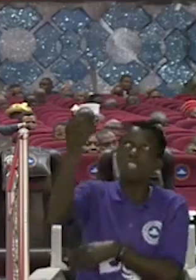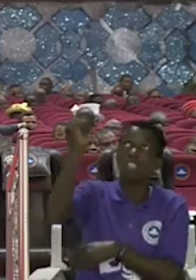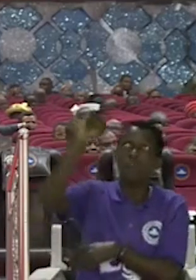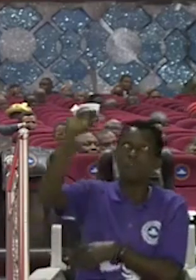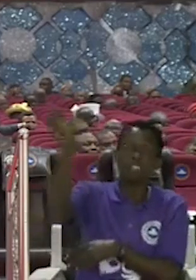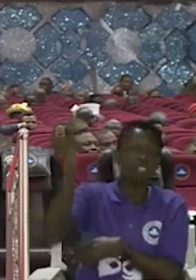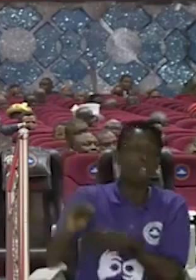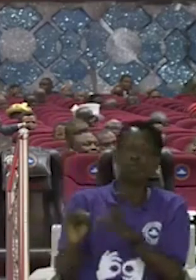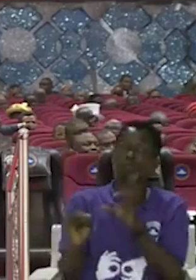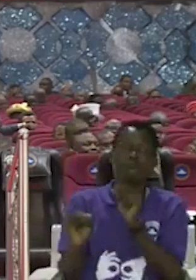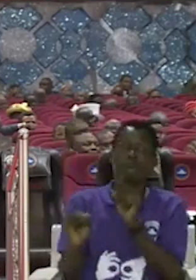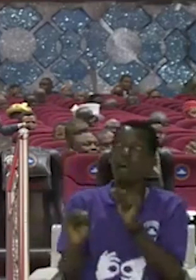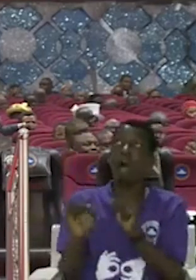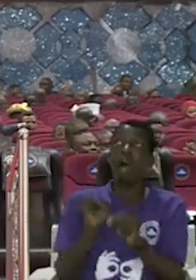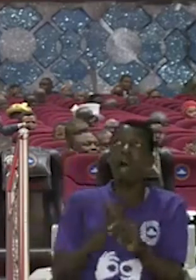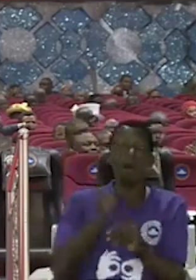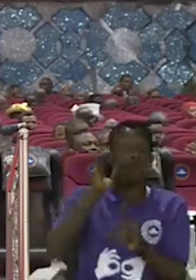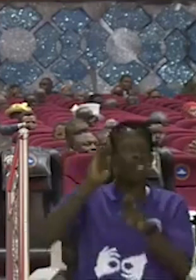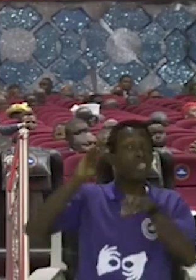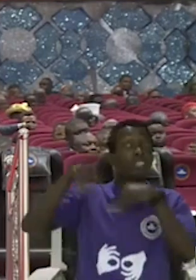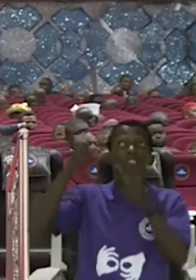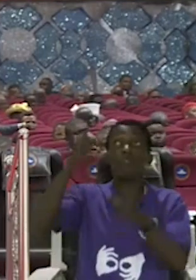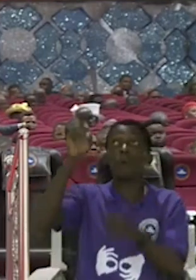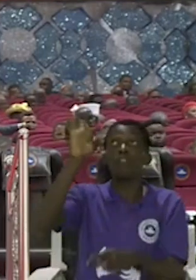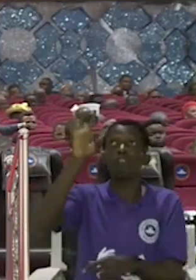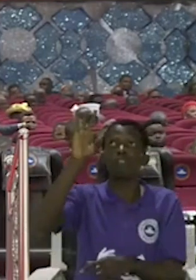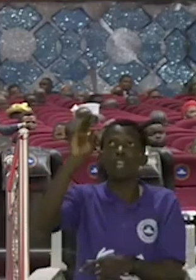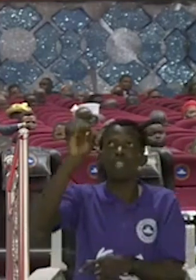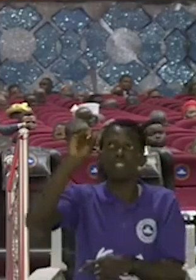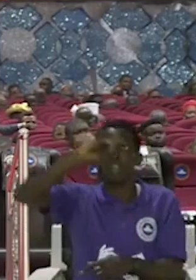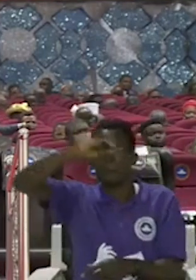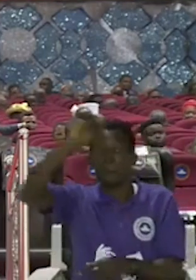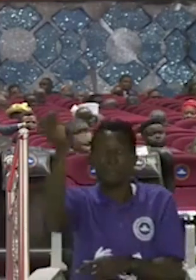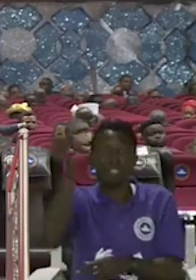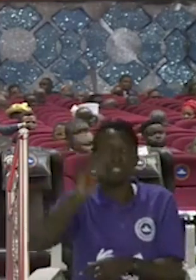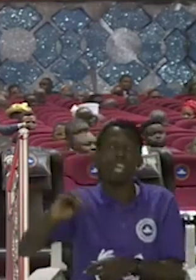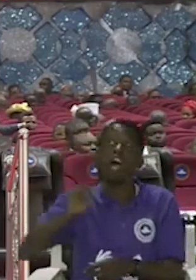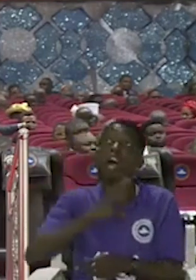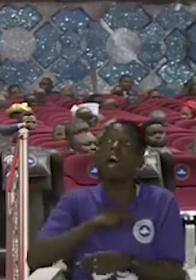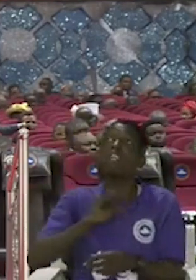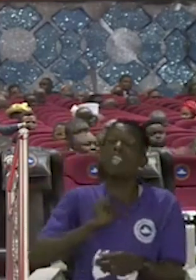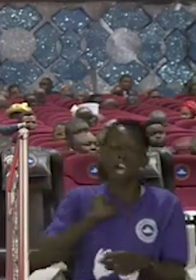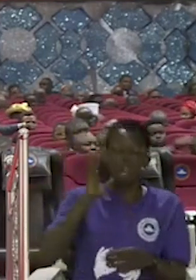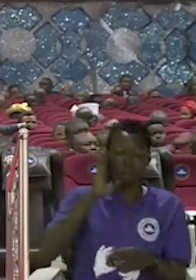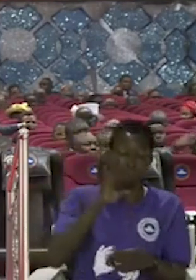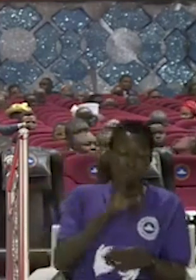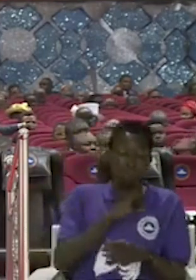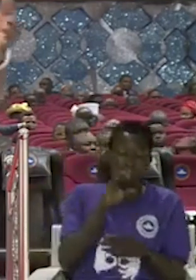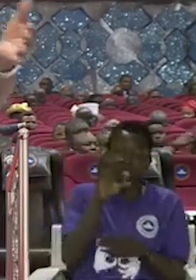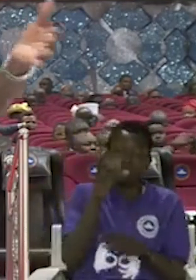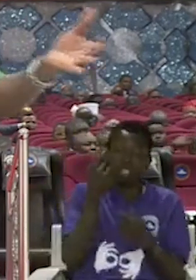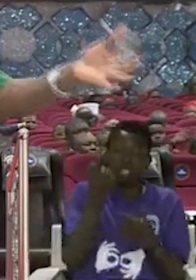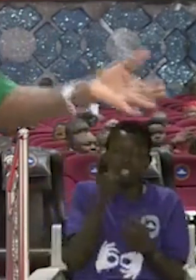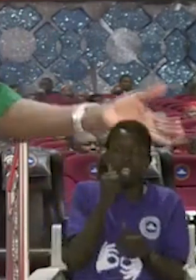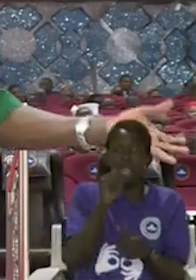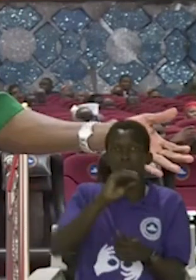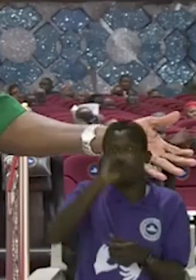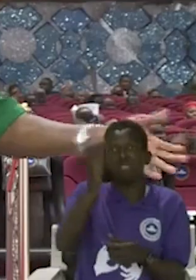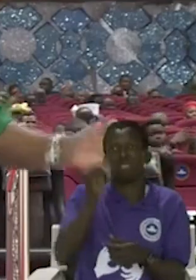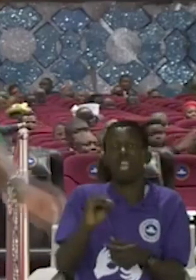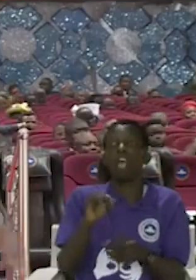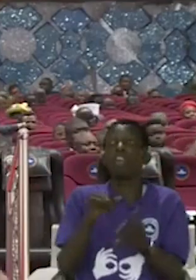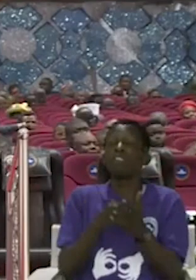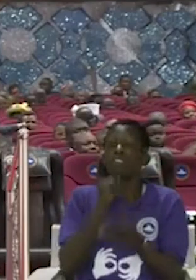give you 90%, and I will make do with the remaining 10%. So it's up to you to